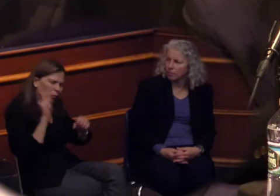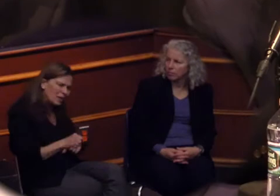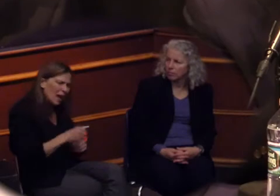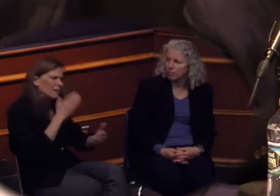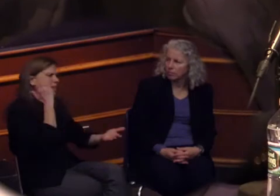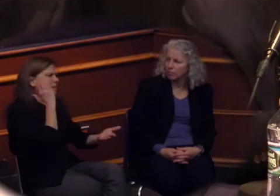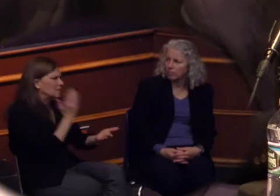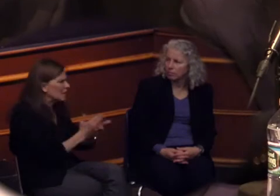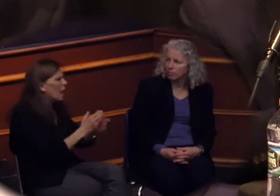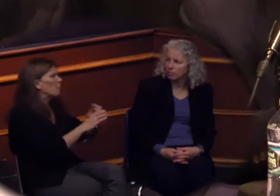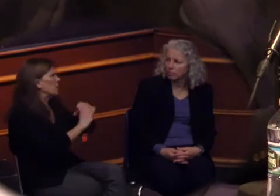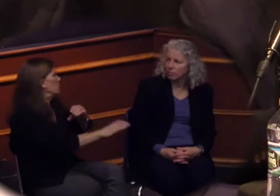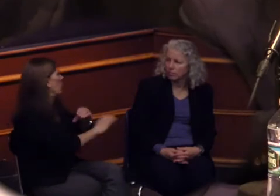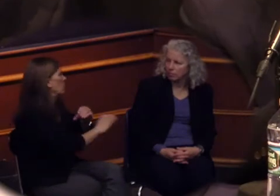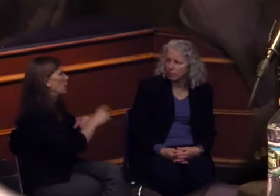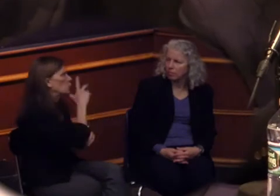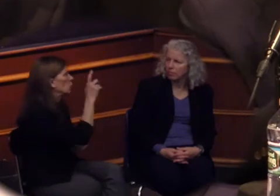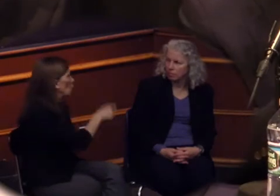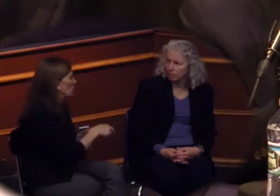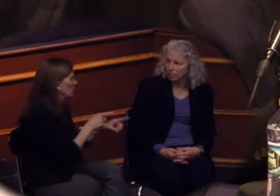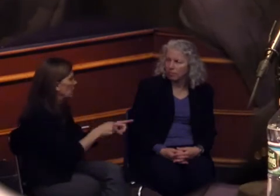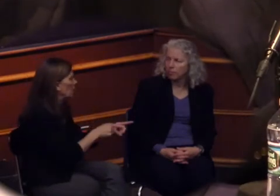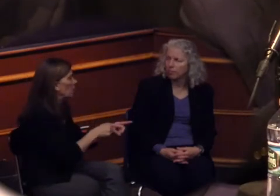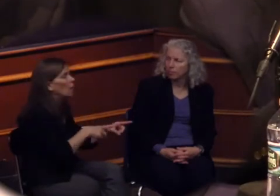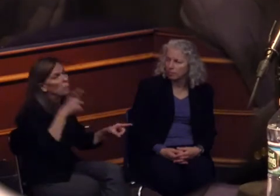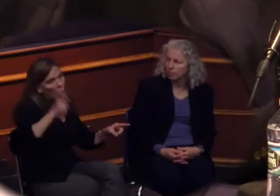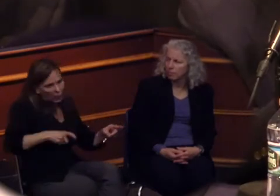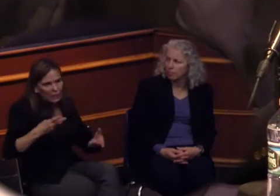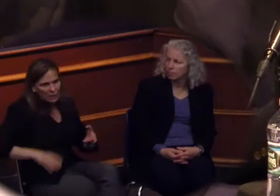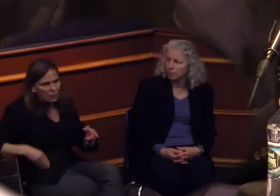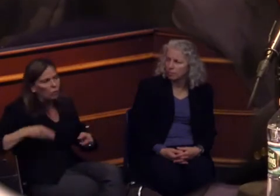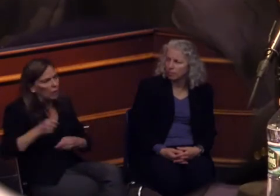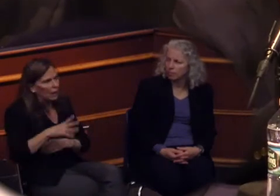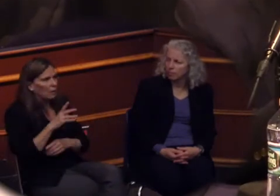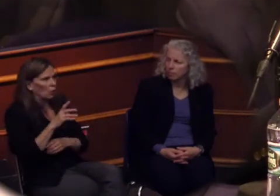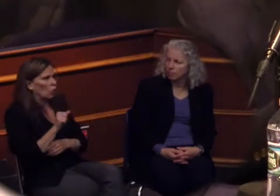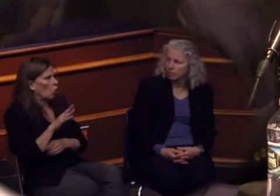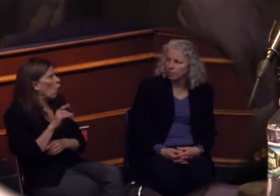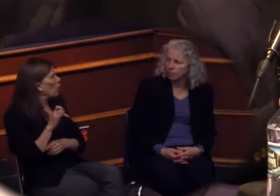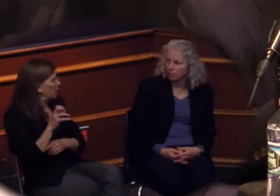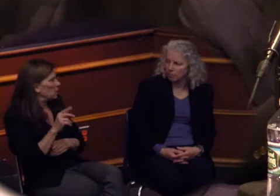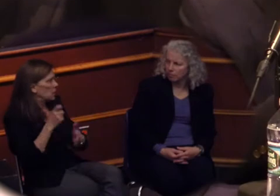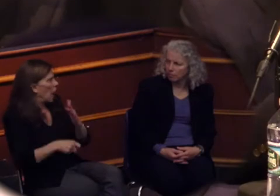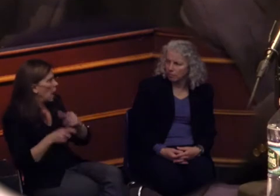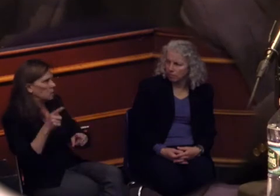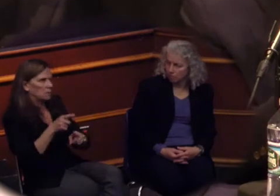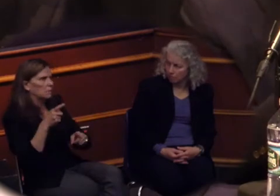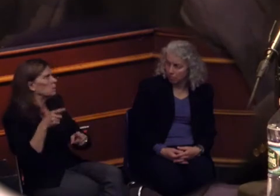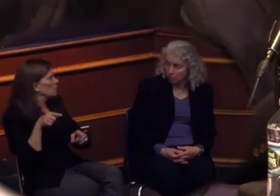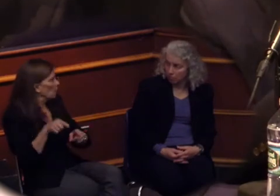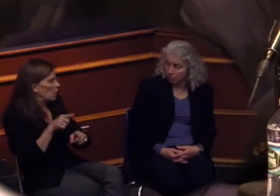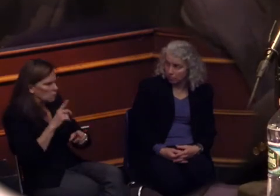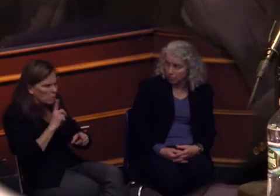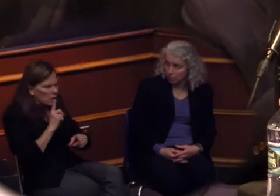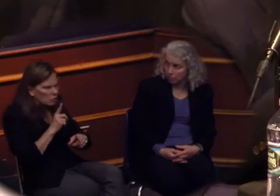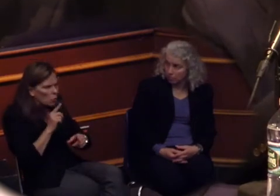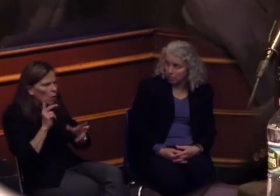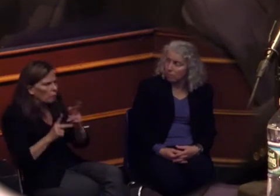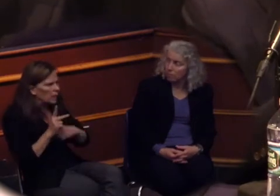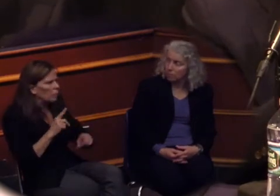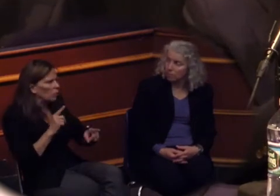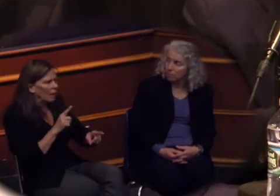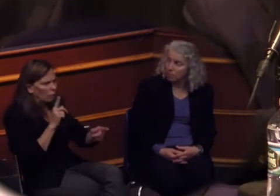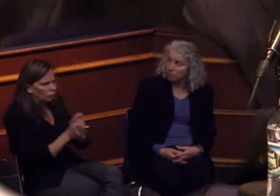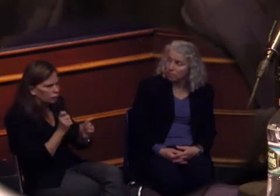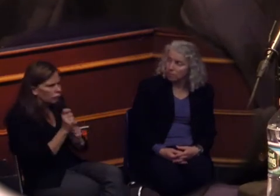We do not need them. Yes, need to invest in a carbon tax that would reinvest that in making sure people can retrofit their